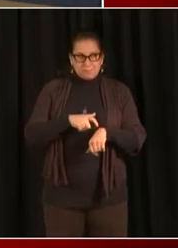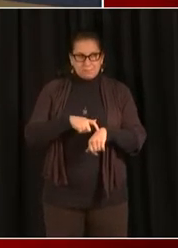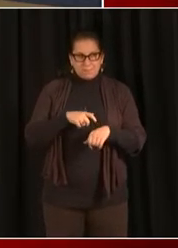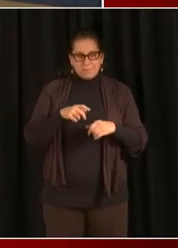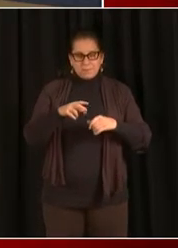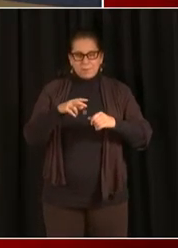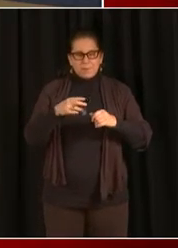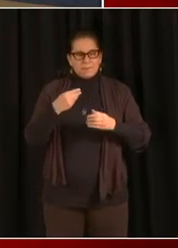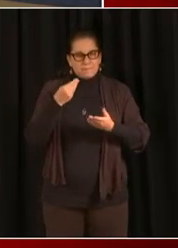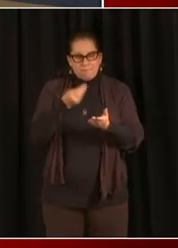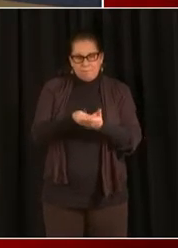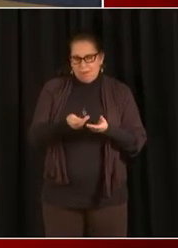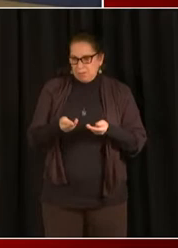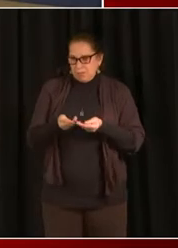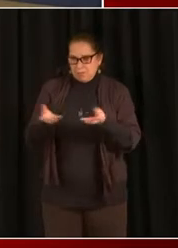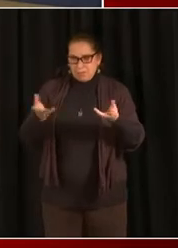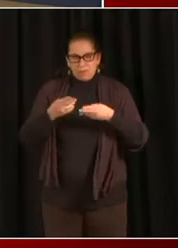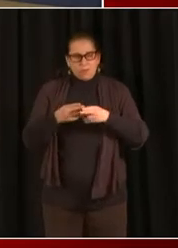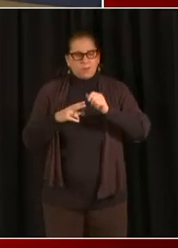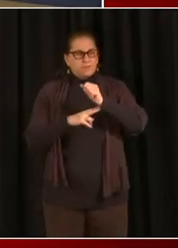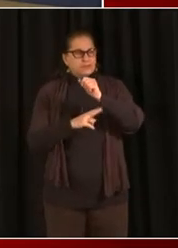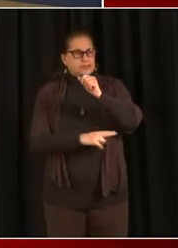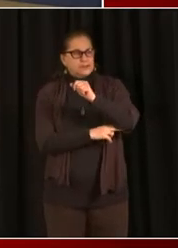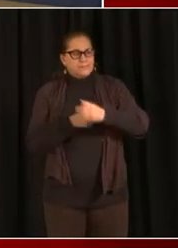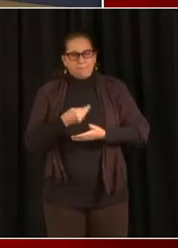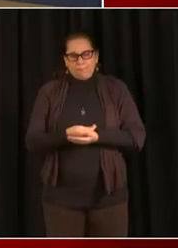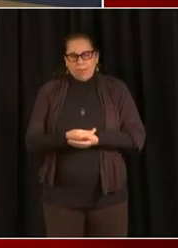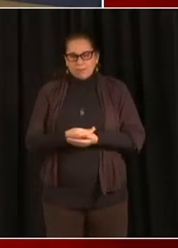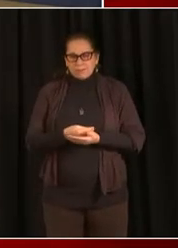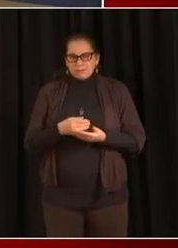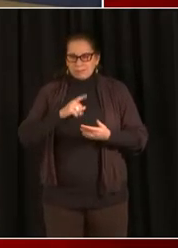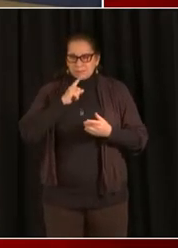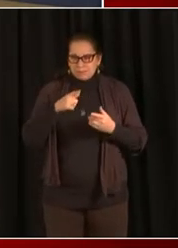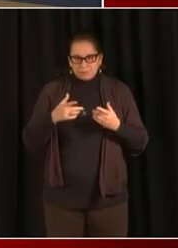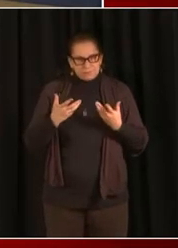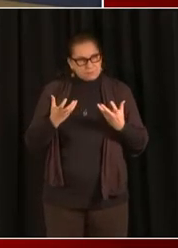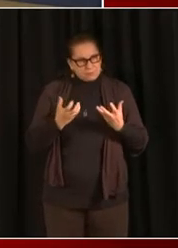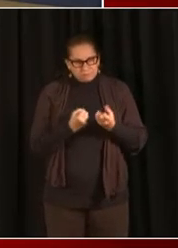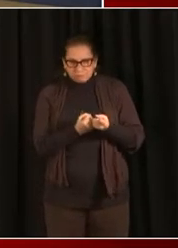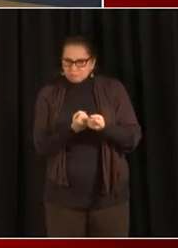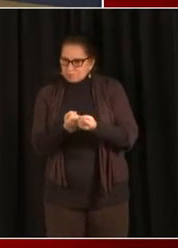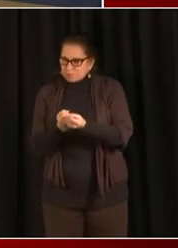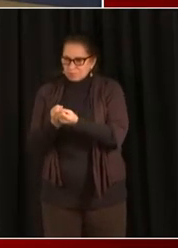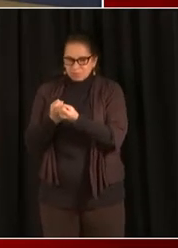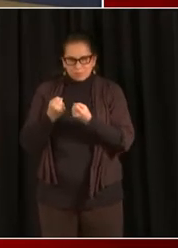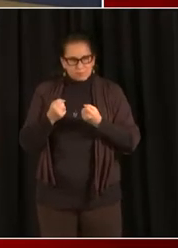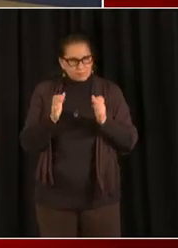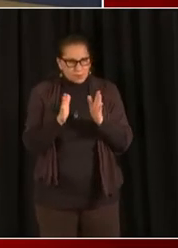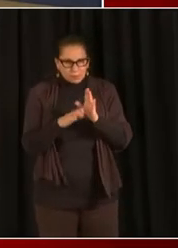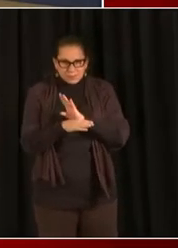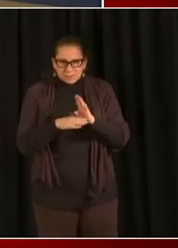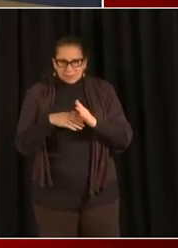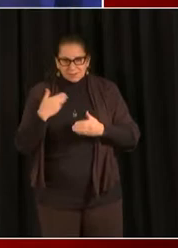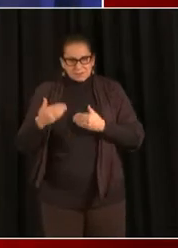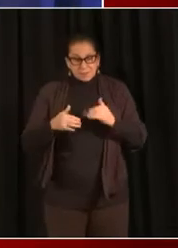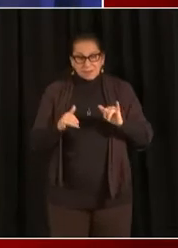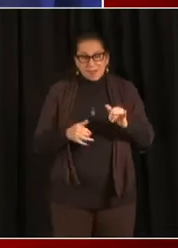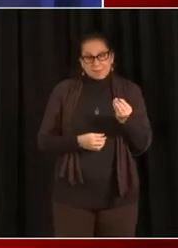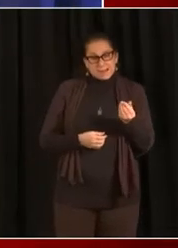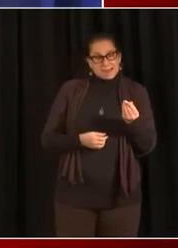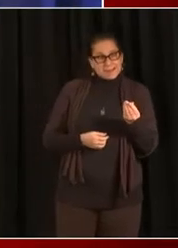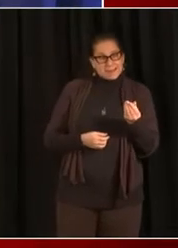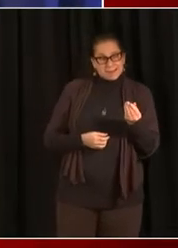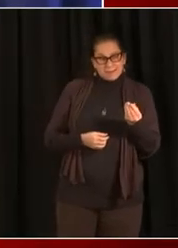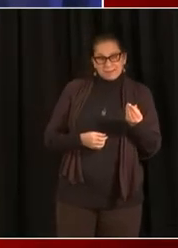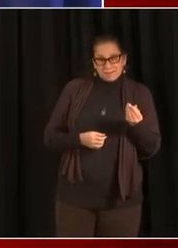and always an honor to be here to serve in this administration. And we're going to jump right into the meat and taters of this fund, the Retail